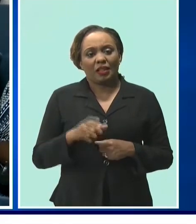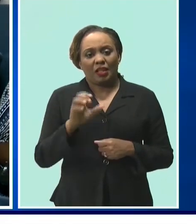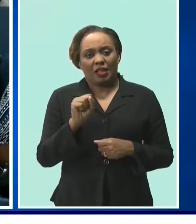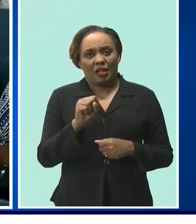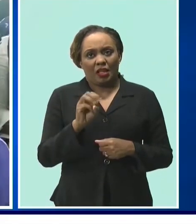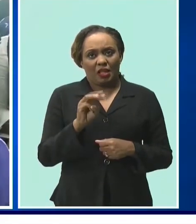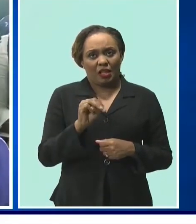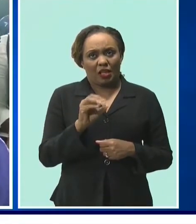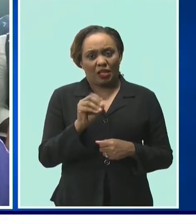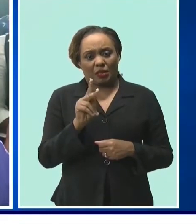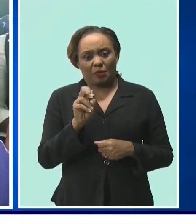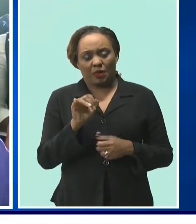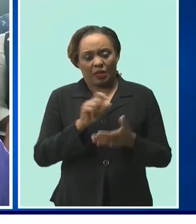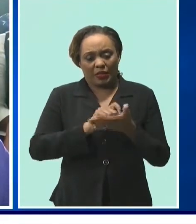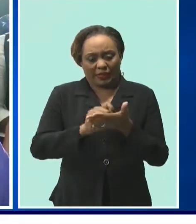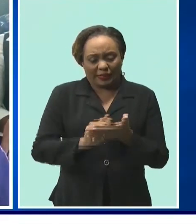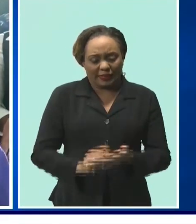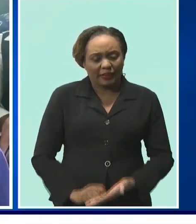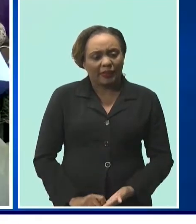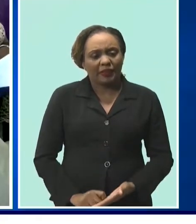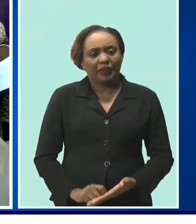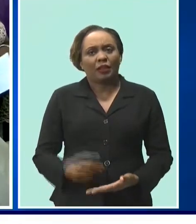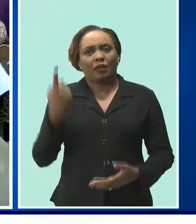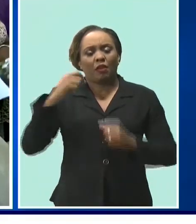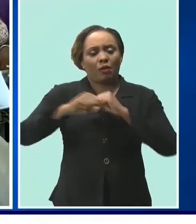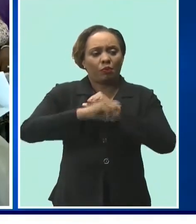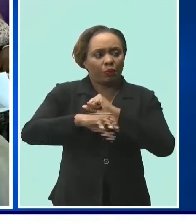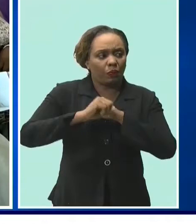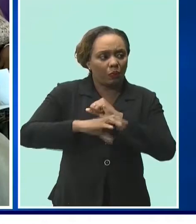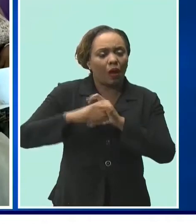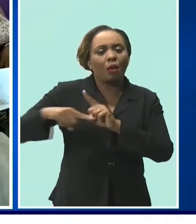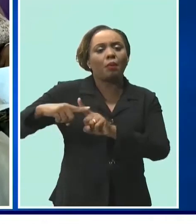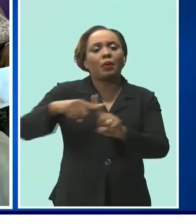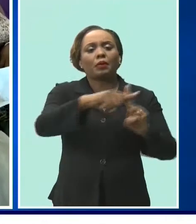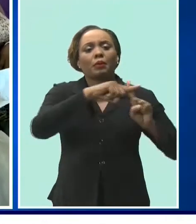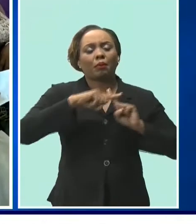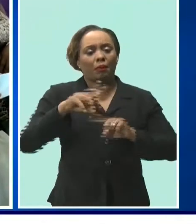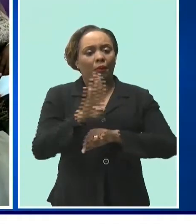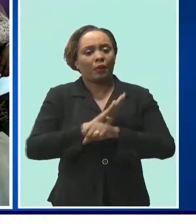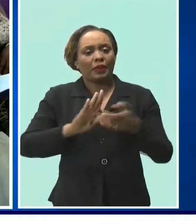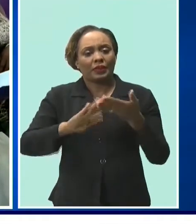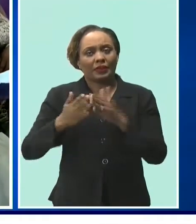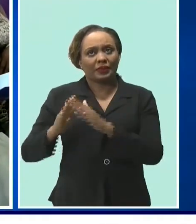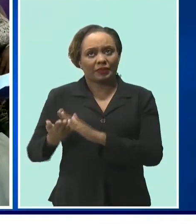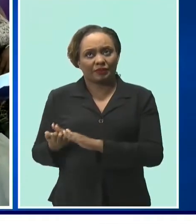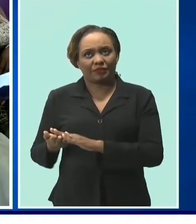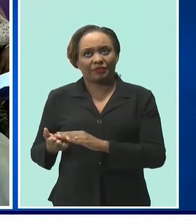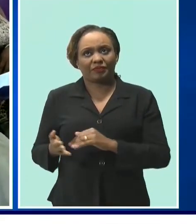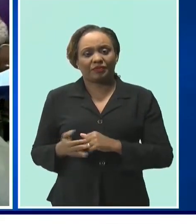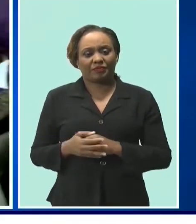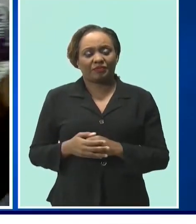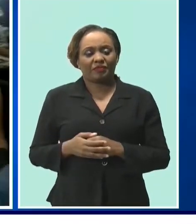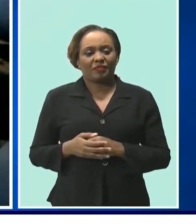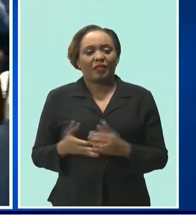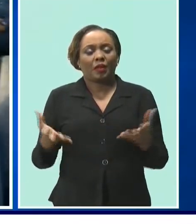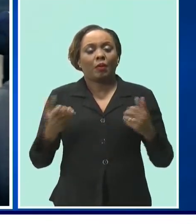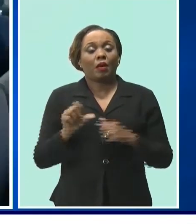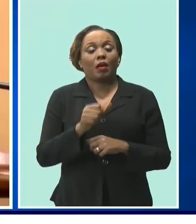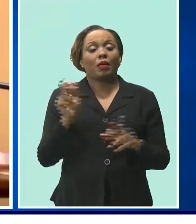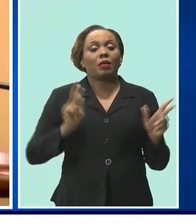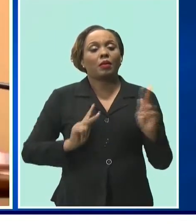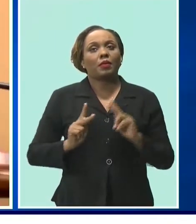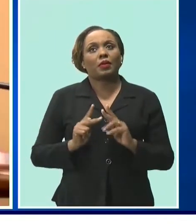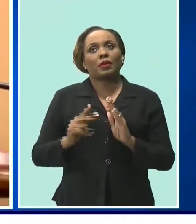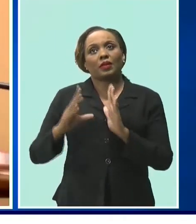talent and songwriting to campaign for positivity in Barbadian society. In her sermon, she called on others to do the